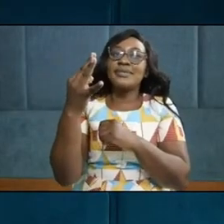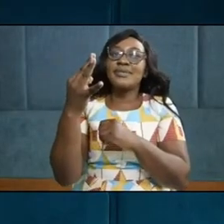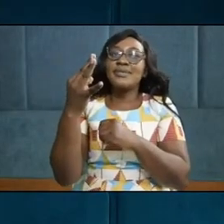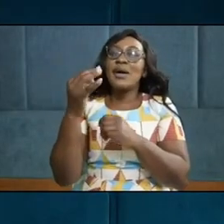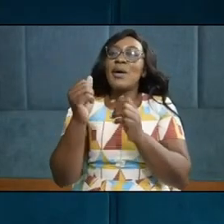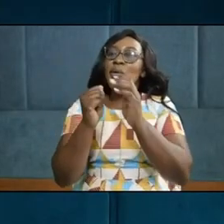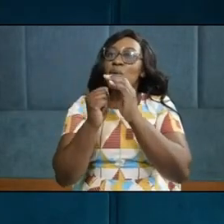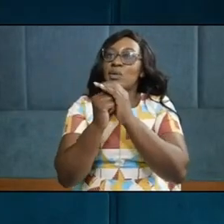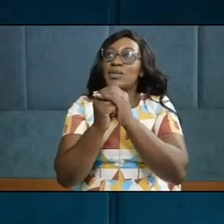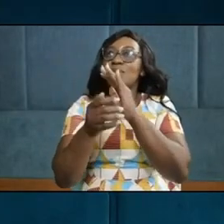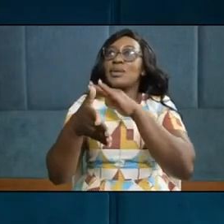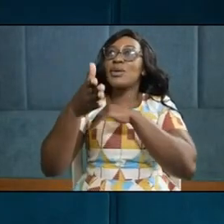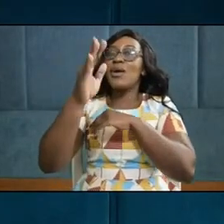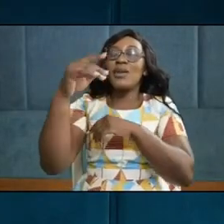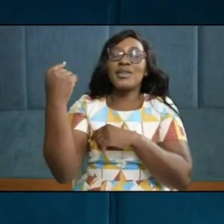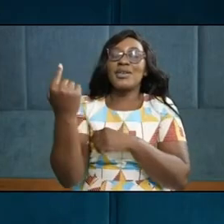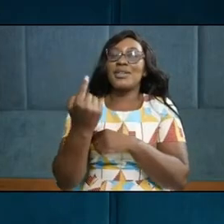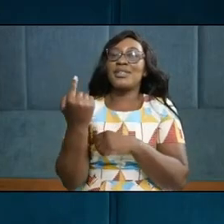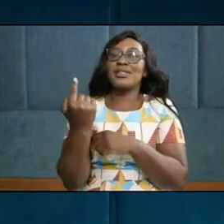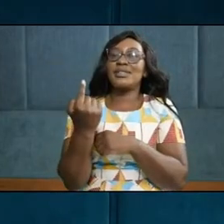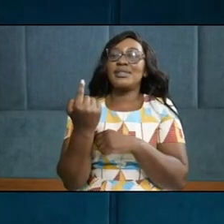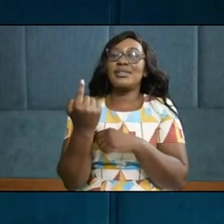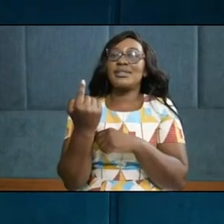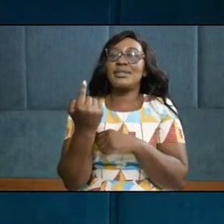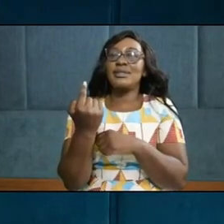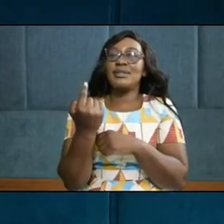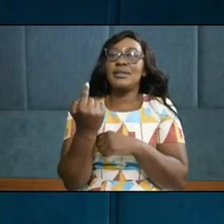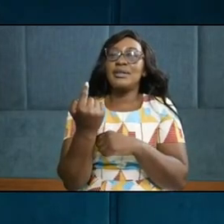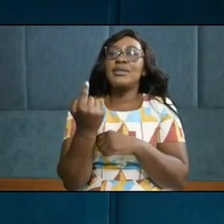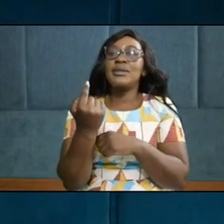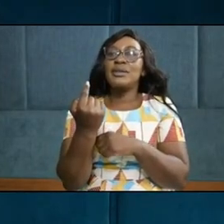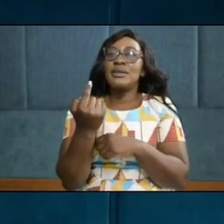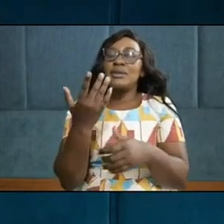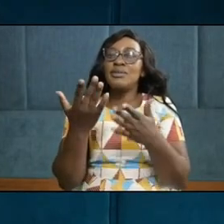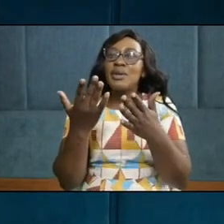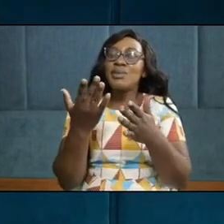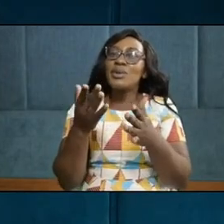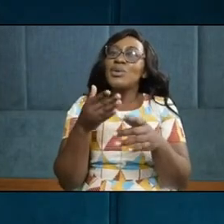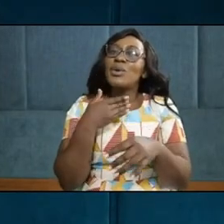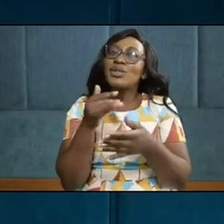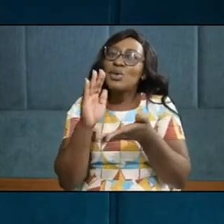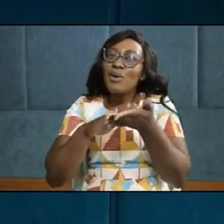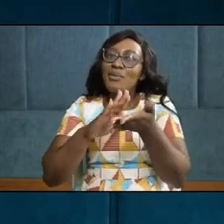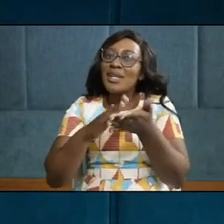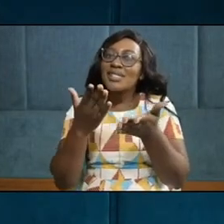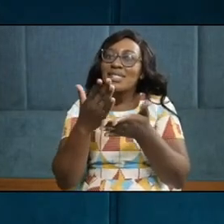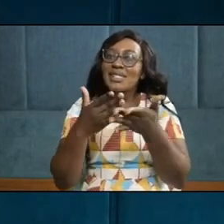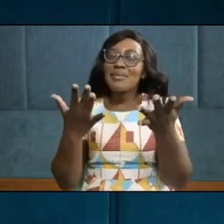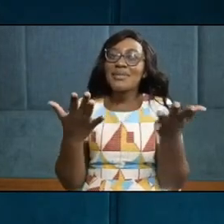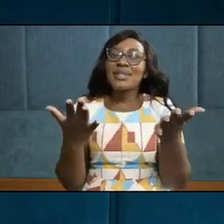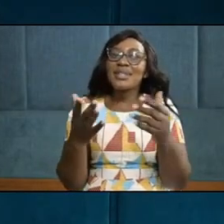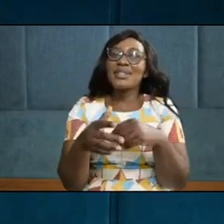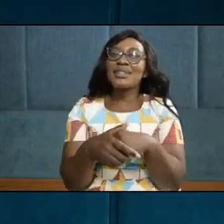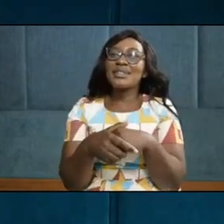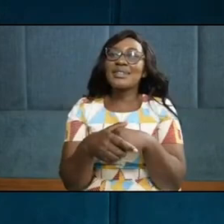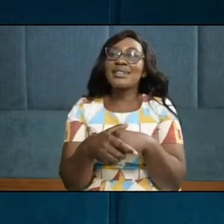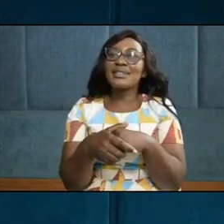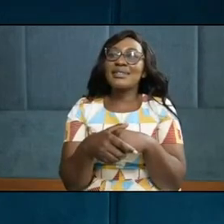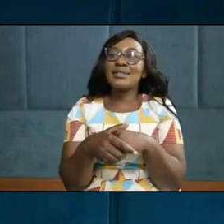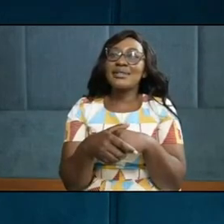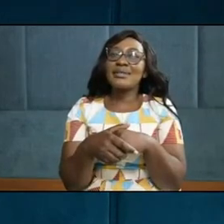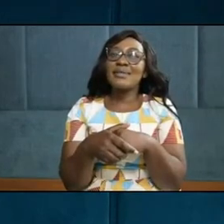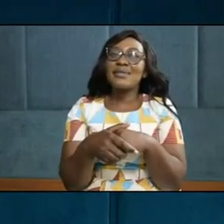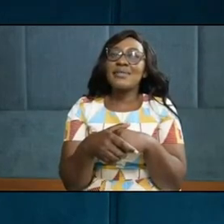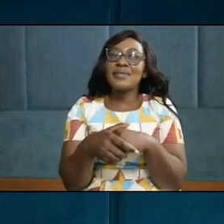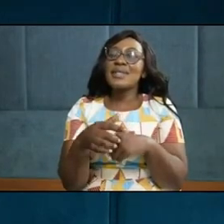Ah, whole night of preaching and worshiping God. Edgar, you want to make a comment? Yes. Yes, tell us. I wanted to say the same thing that Raphael was